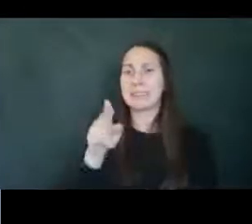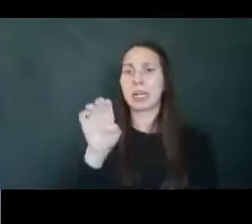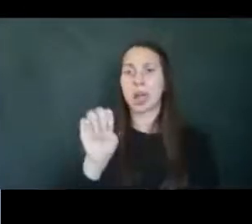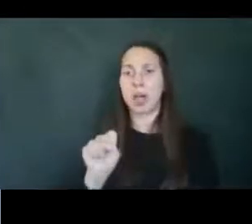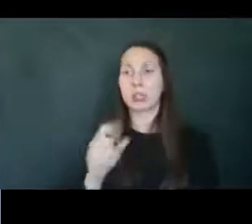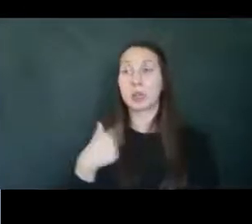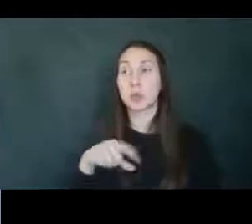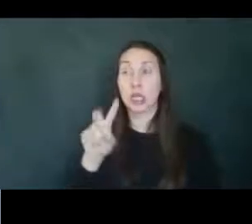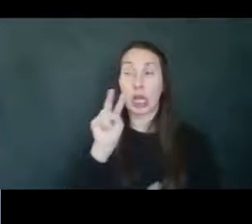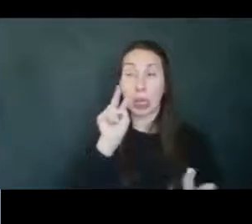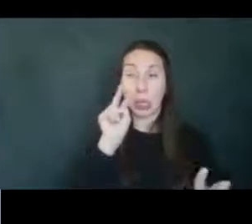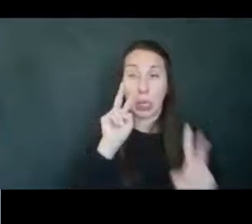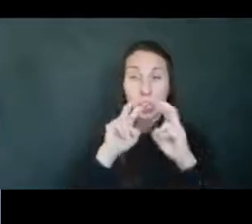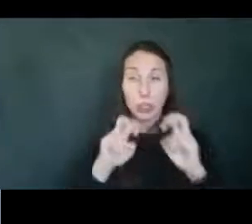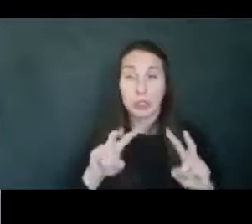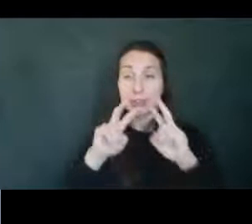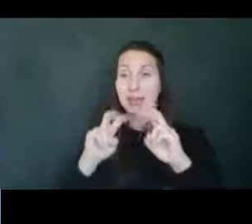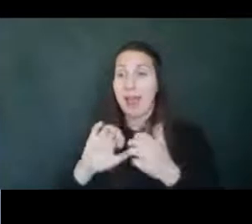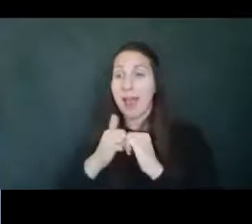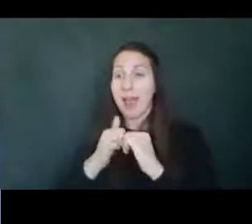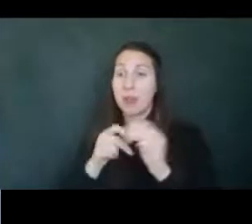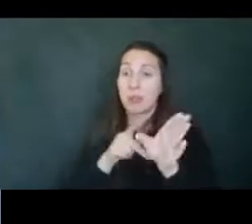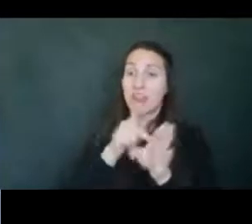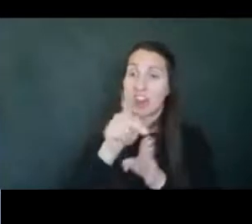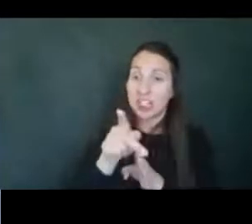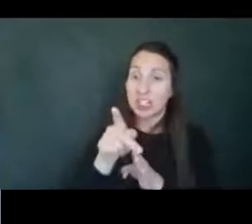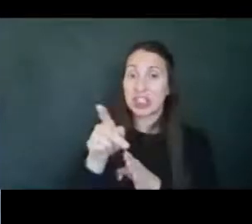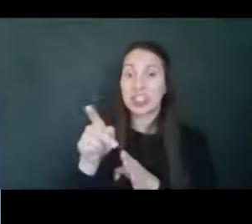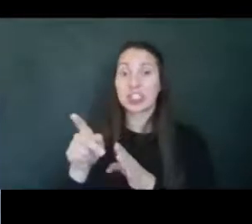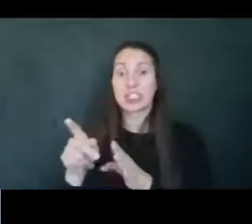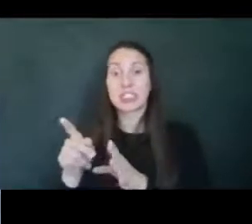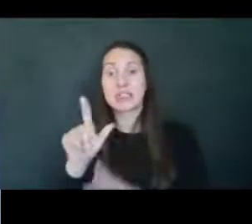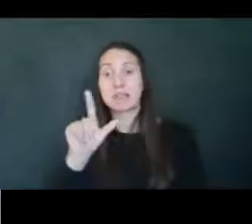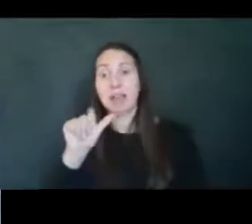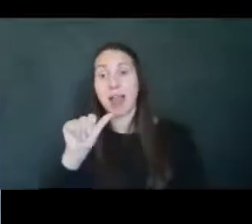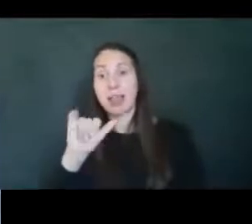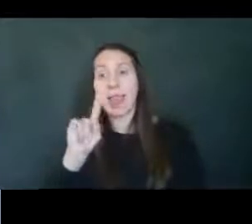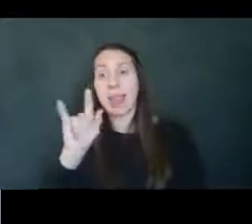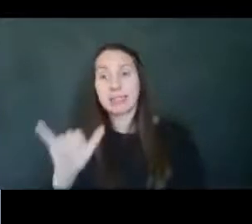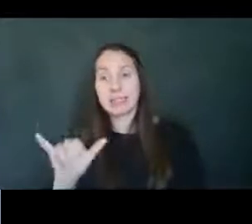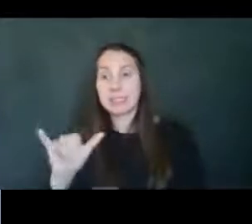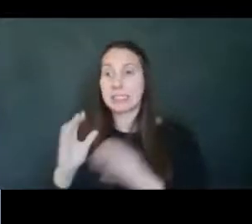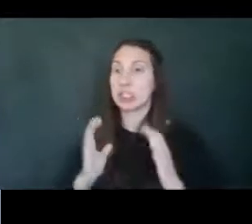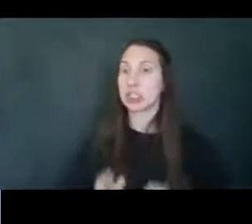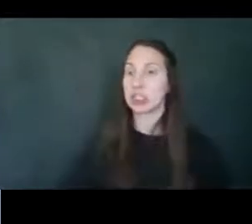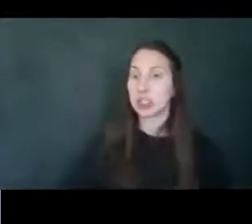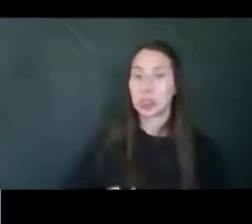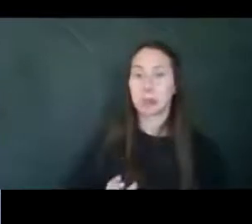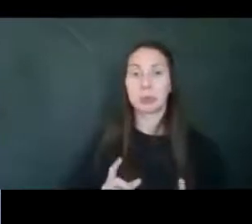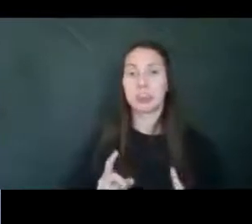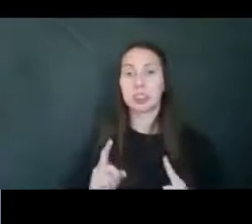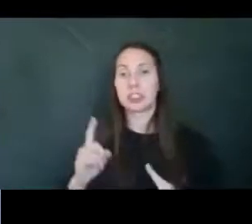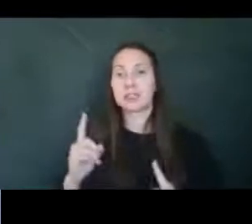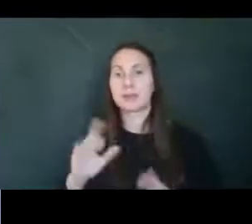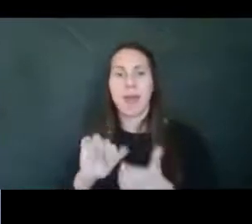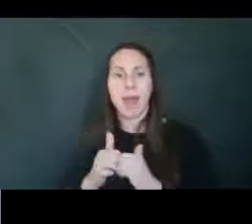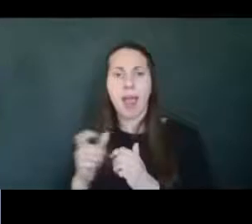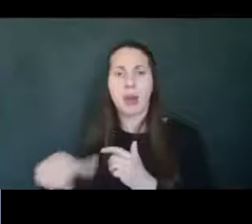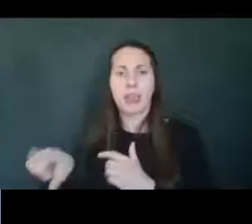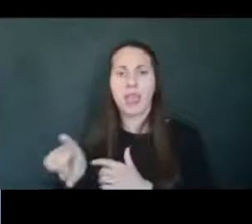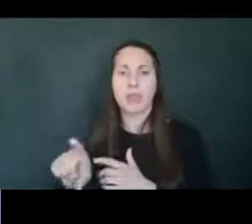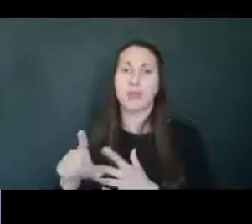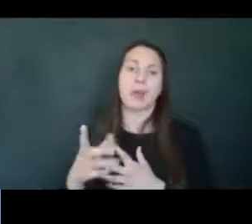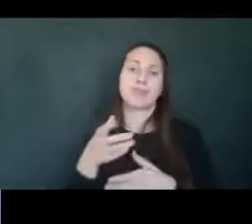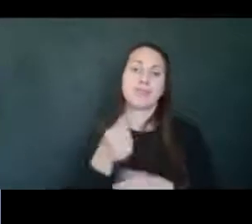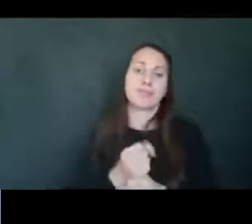identified the strengths, weaknesses, opportunities, and barriers in their congregation. Just going to call that SWAB in the future.